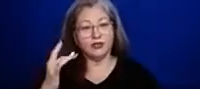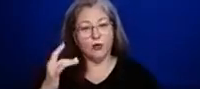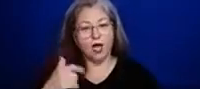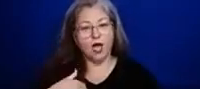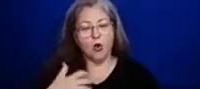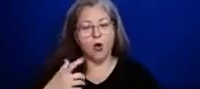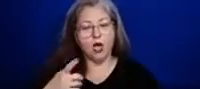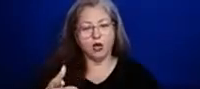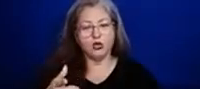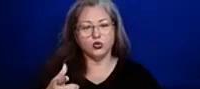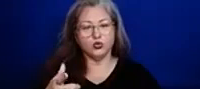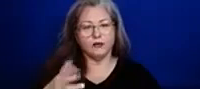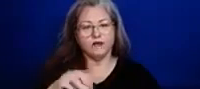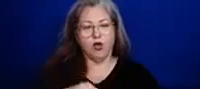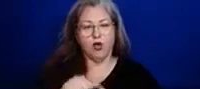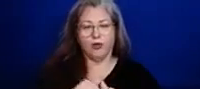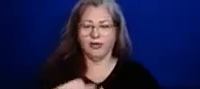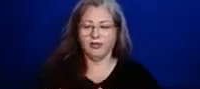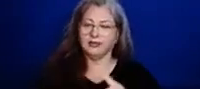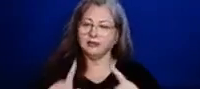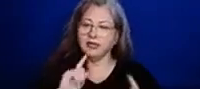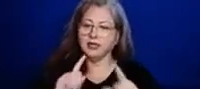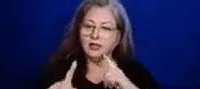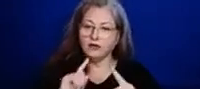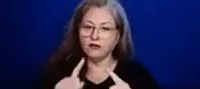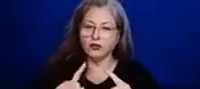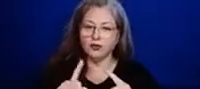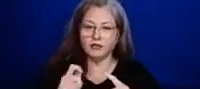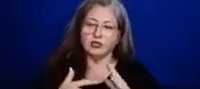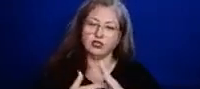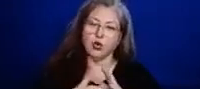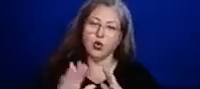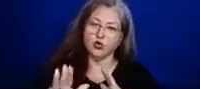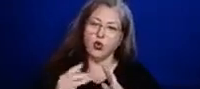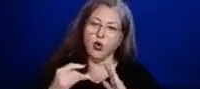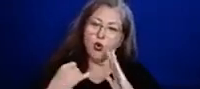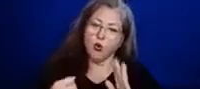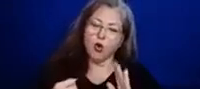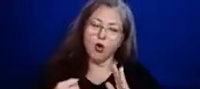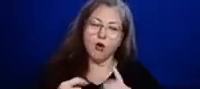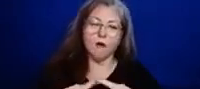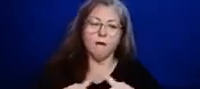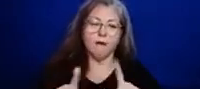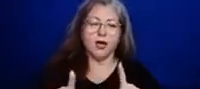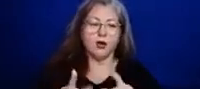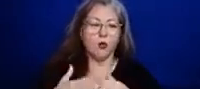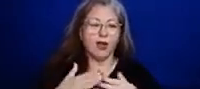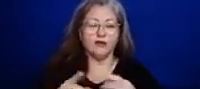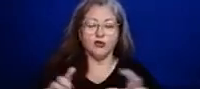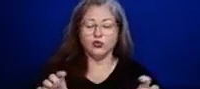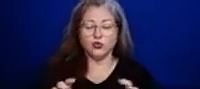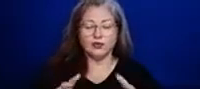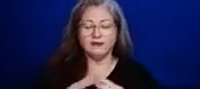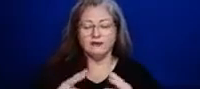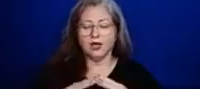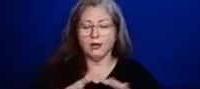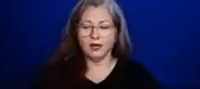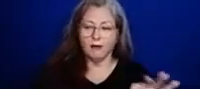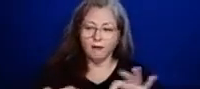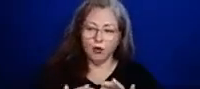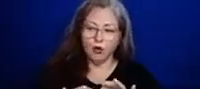you to be in this interview, besides showing your work, but it's just that everything you do is so important, it's